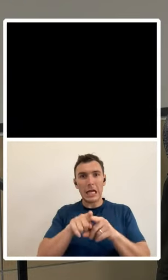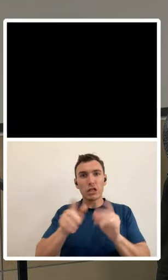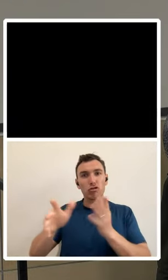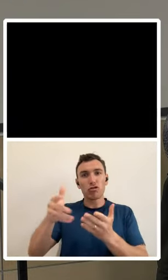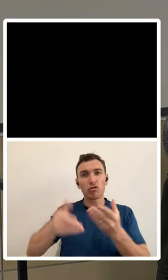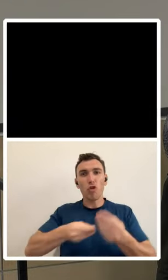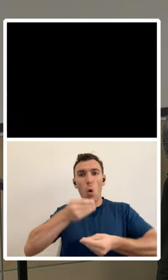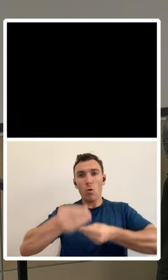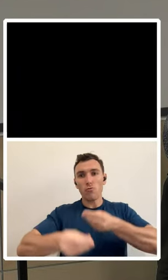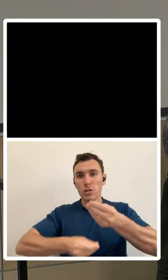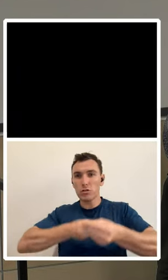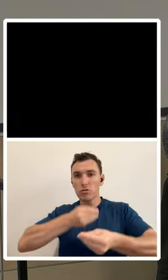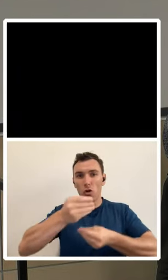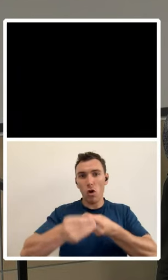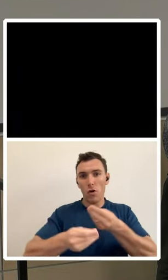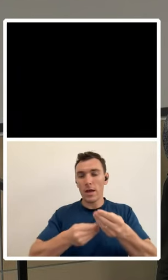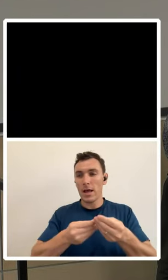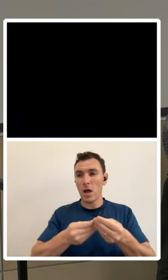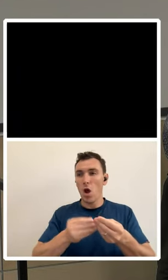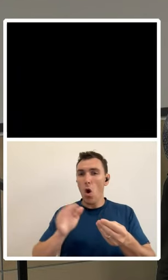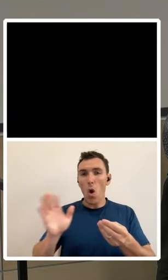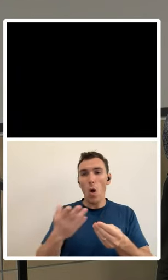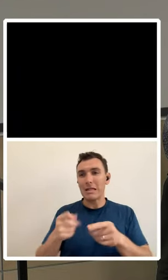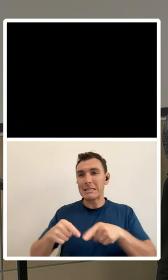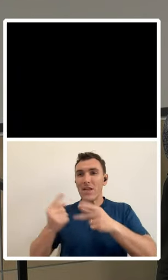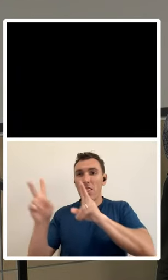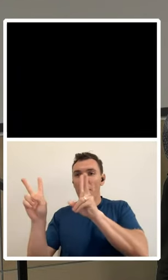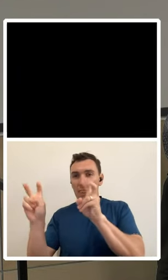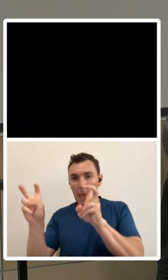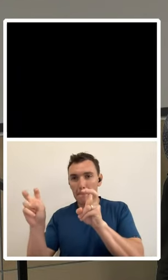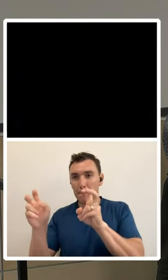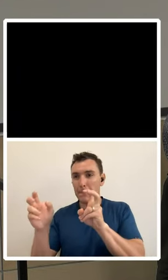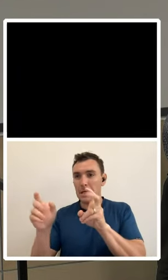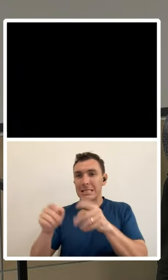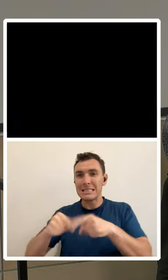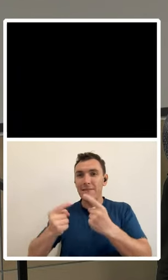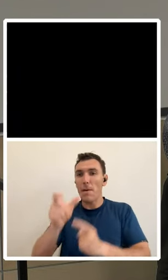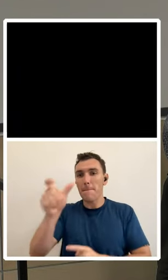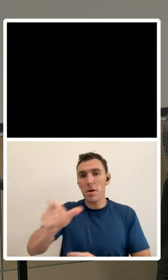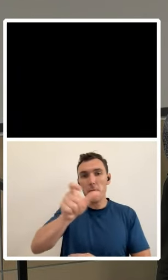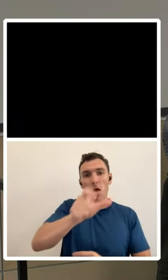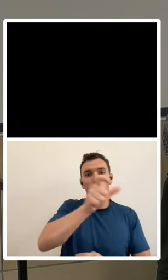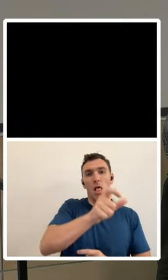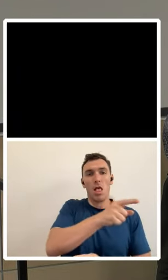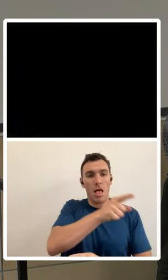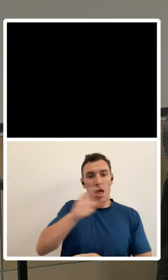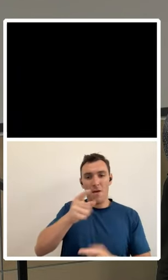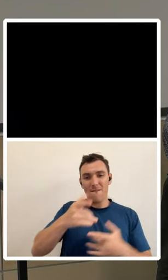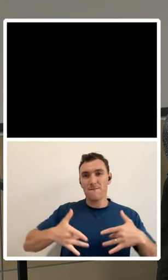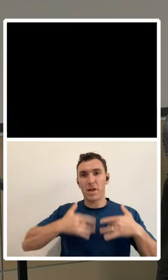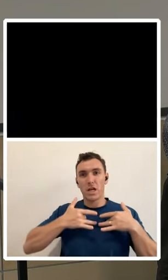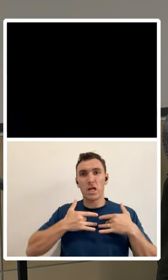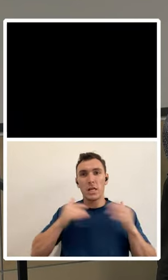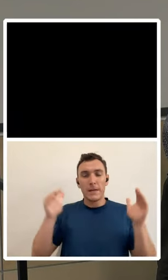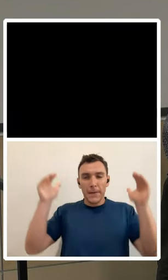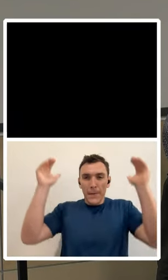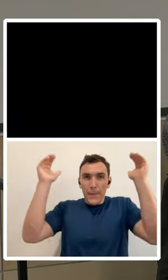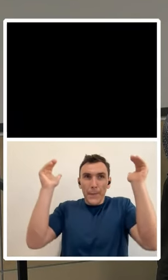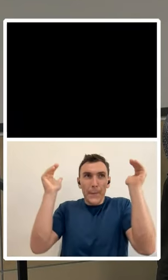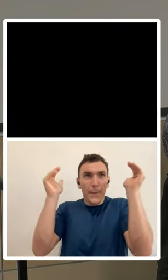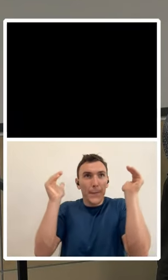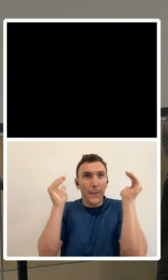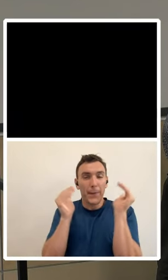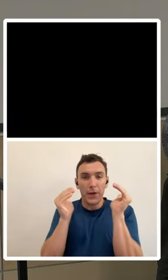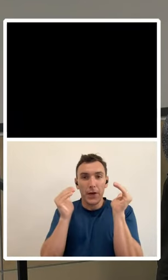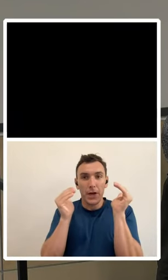feeling small in a very imposing world are just kind of captured in the images that you use and the scenery that you use. And